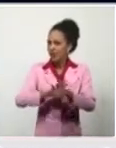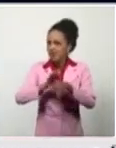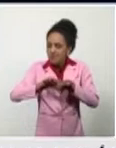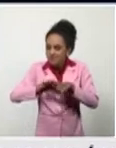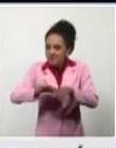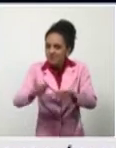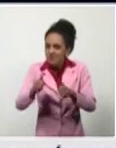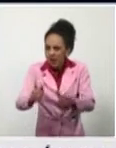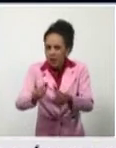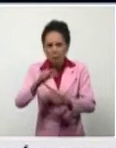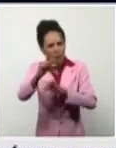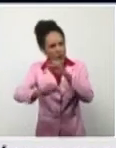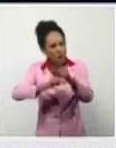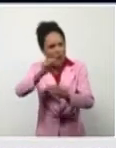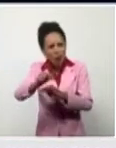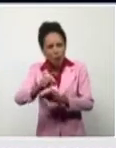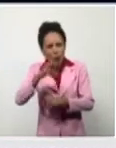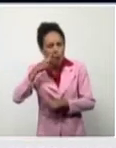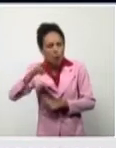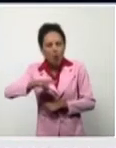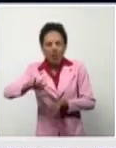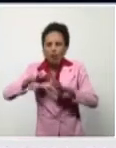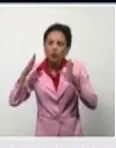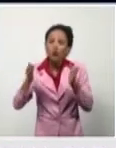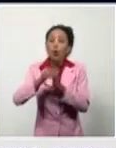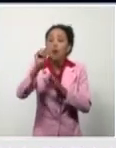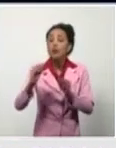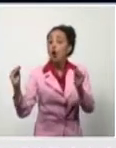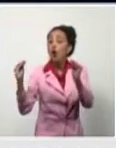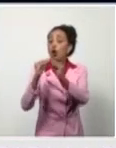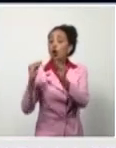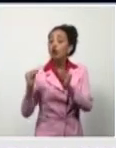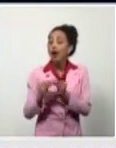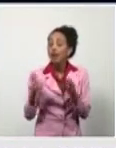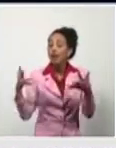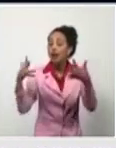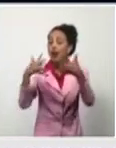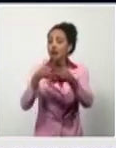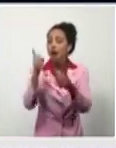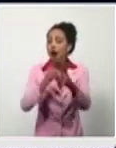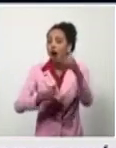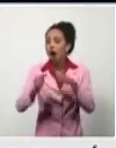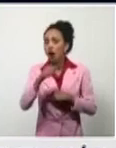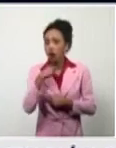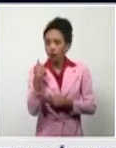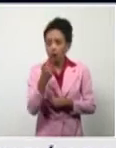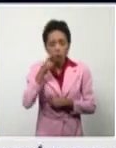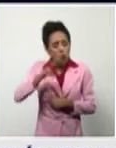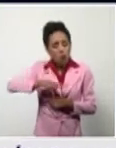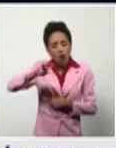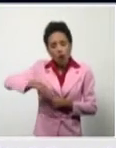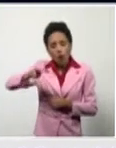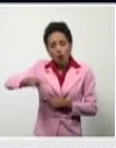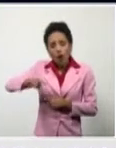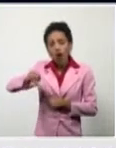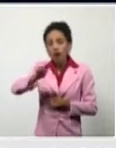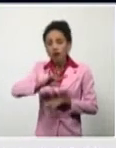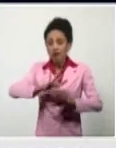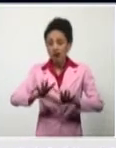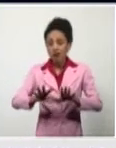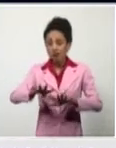was performed. There was a thorough study, and all the persons who had had contact with these confirmed